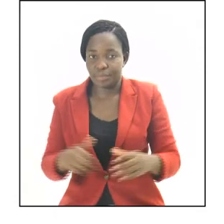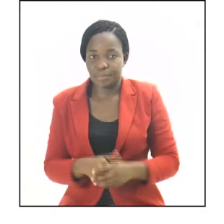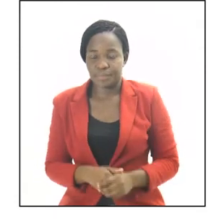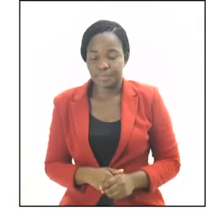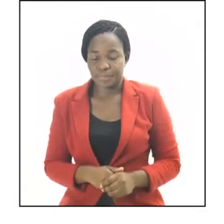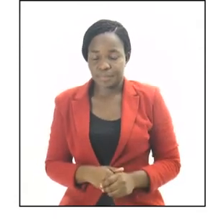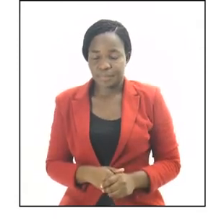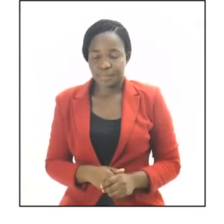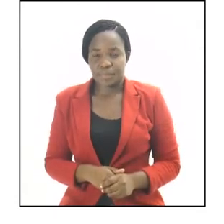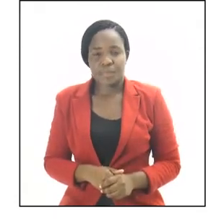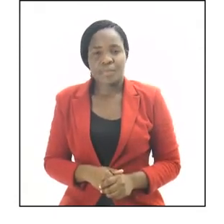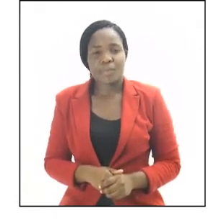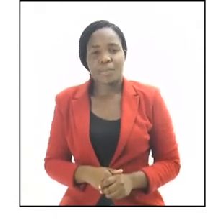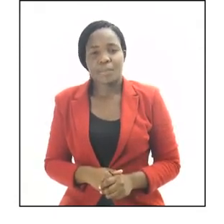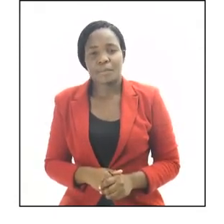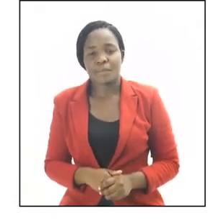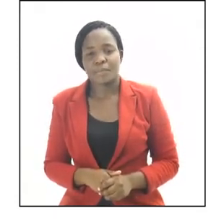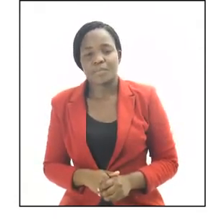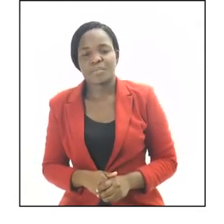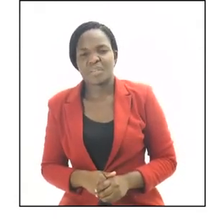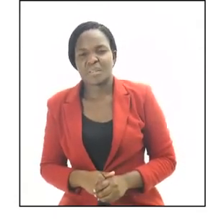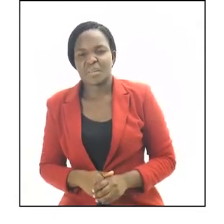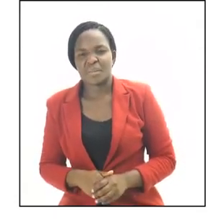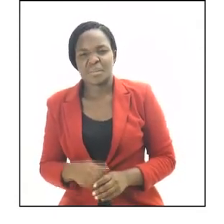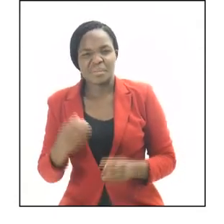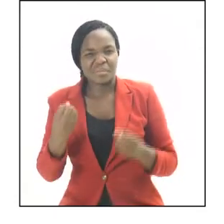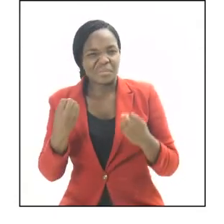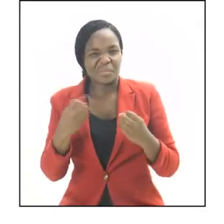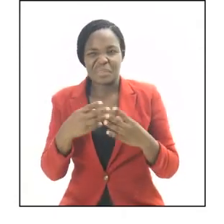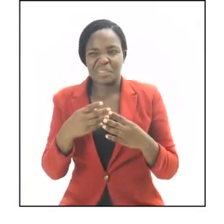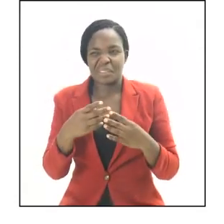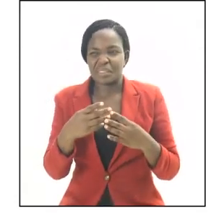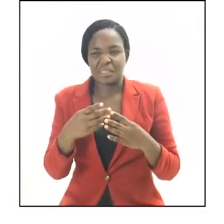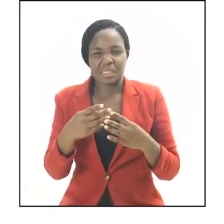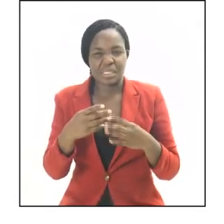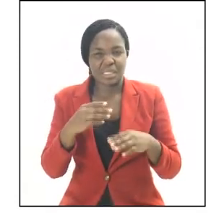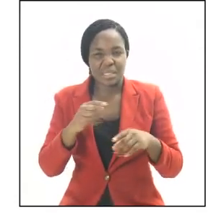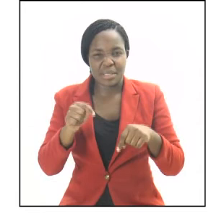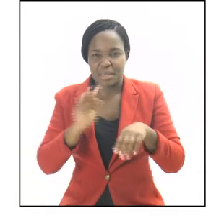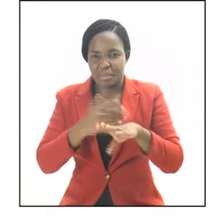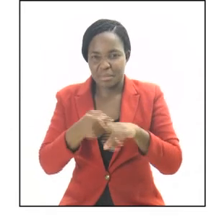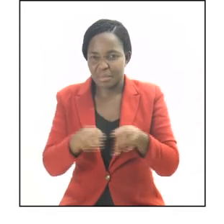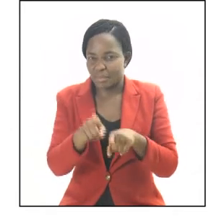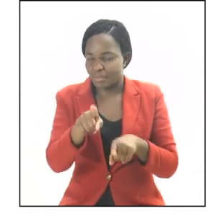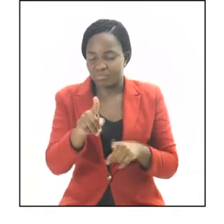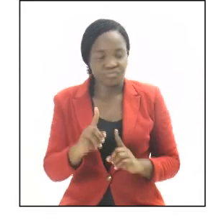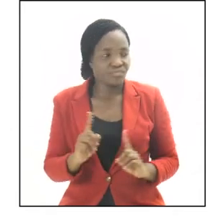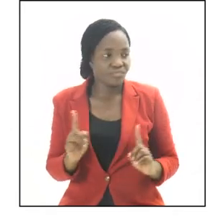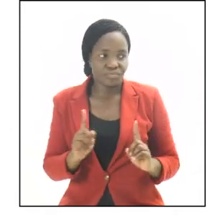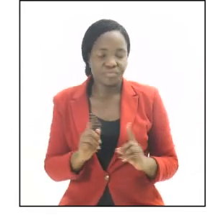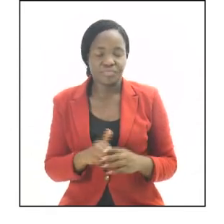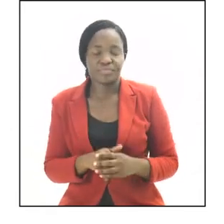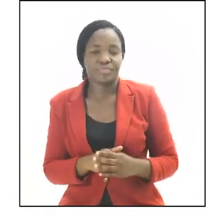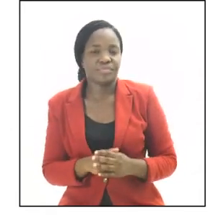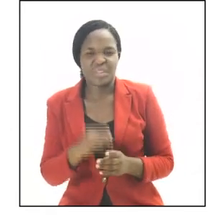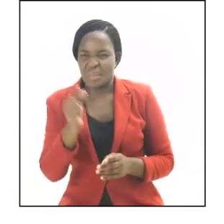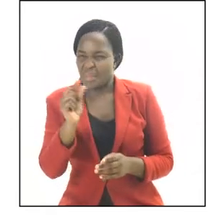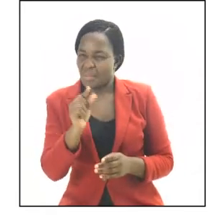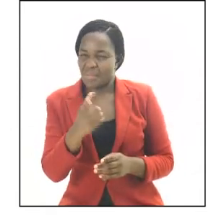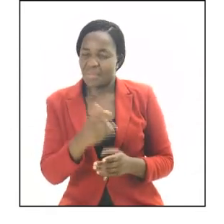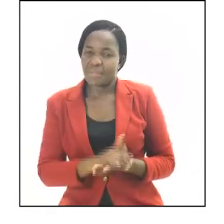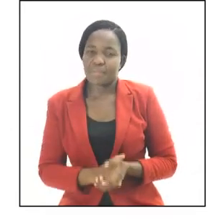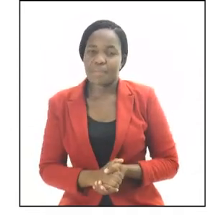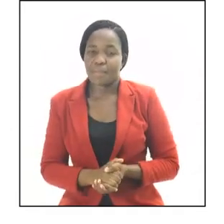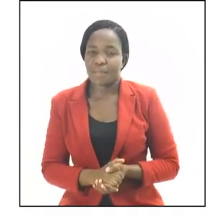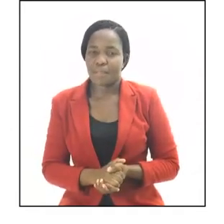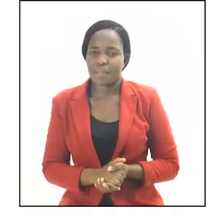honest, there are not as many trapezium shapes in the real world as there are some other shapes.